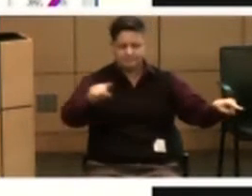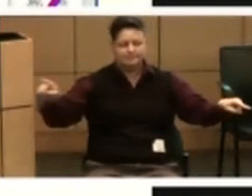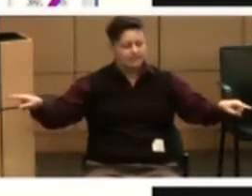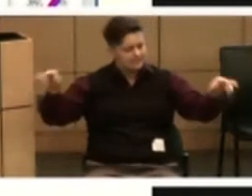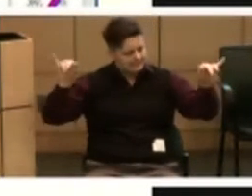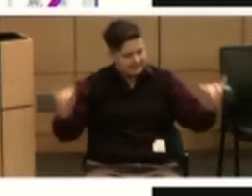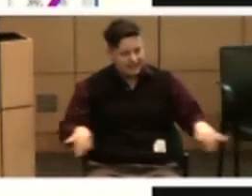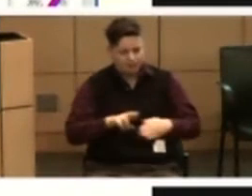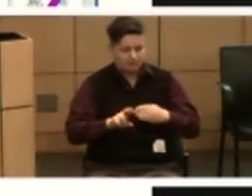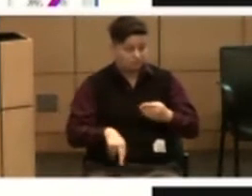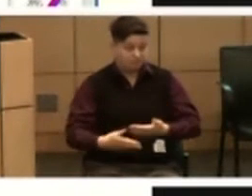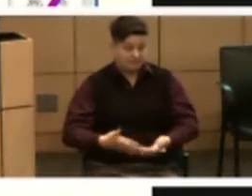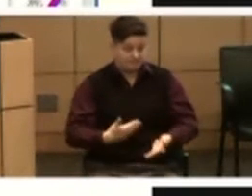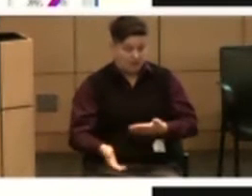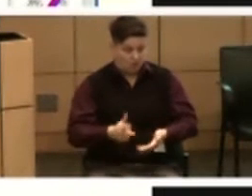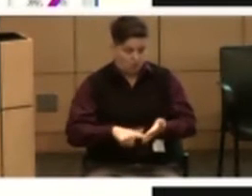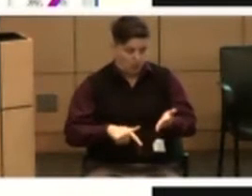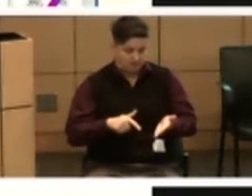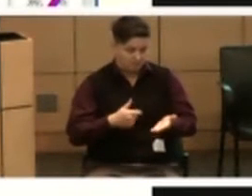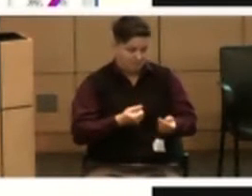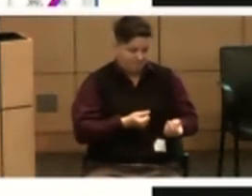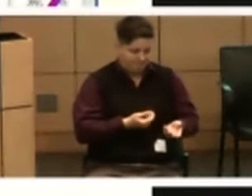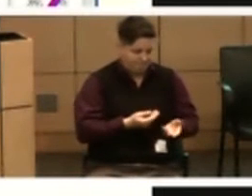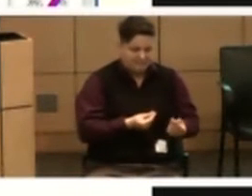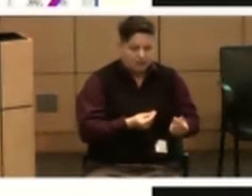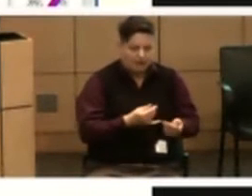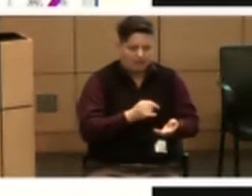materials we use and tasks we use. So this is a really convincing